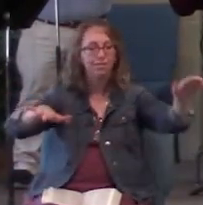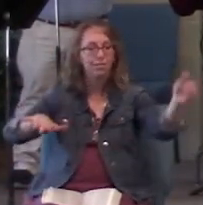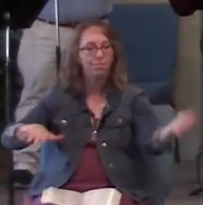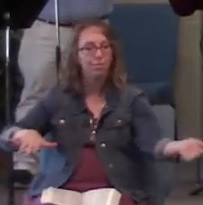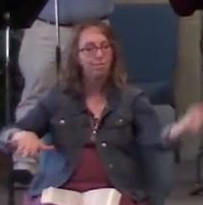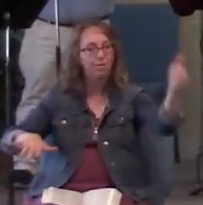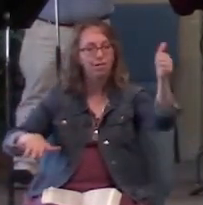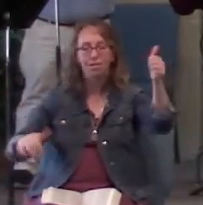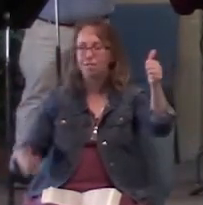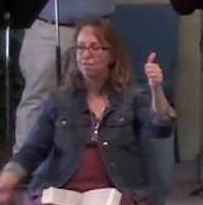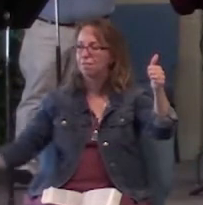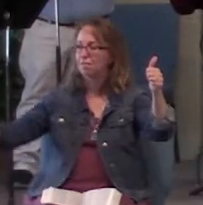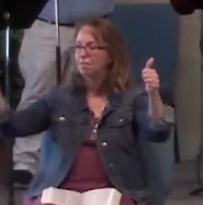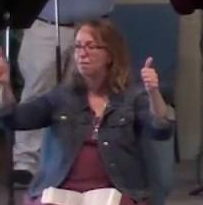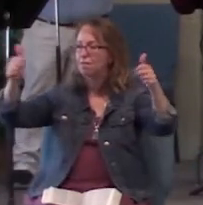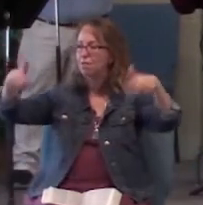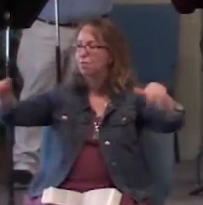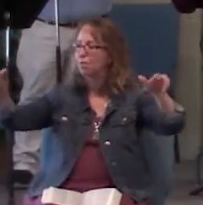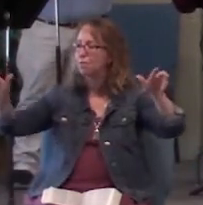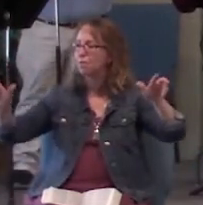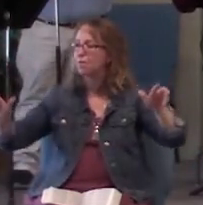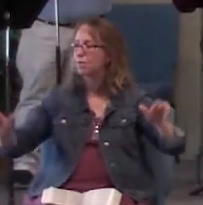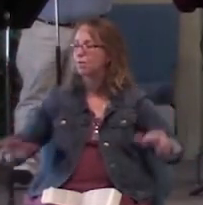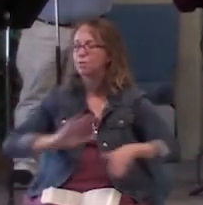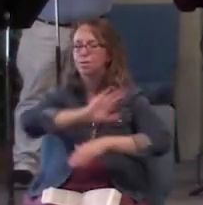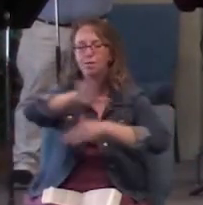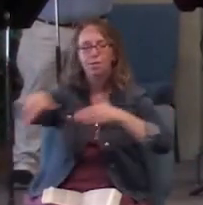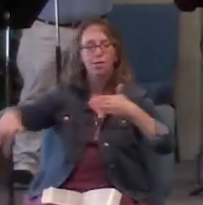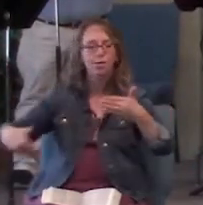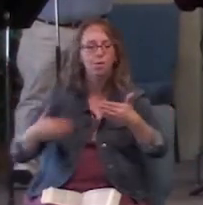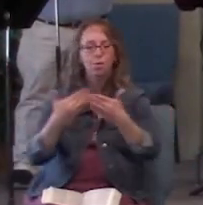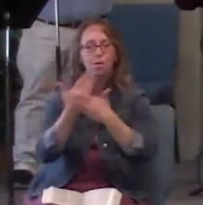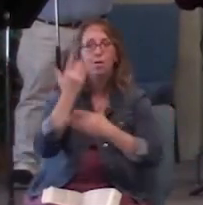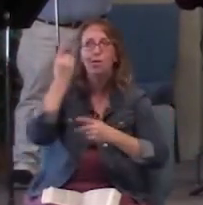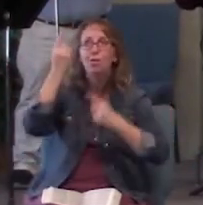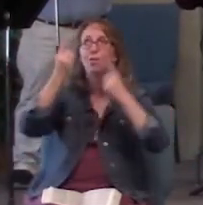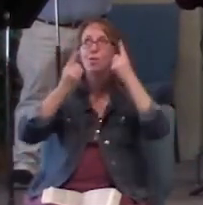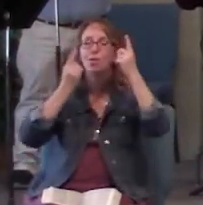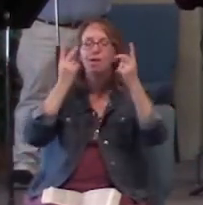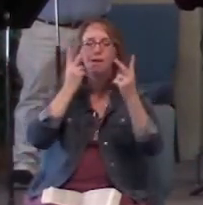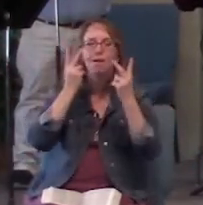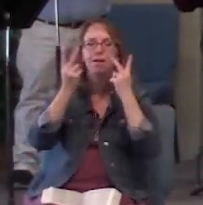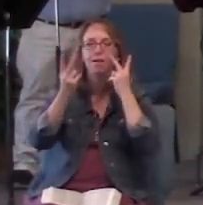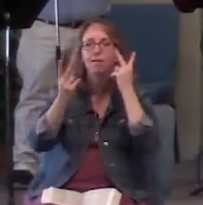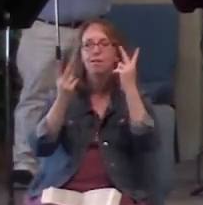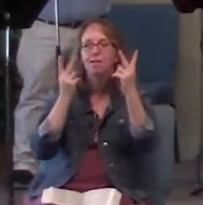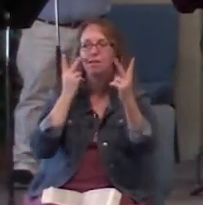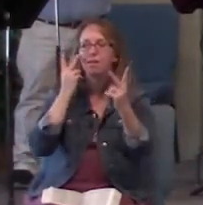Above all wonder, the world is in.